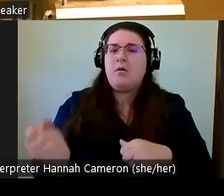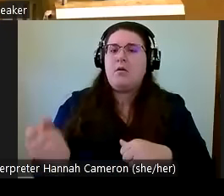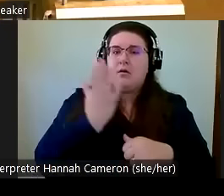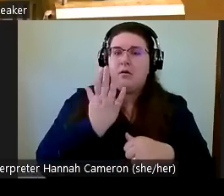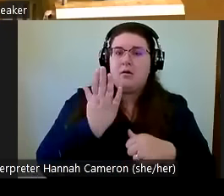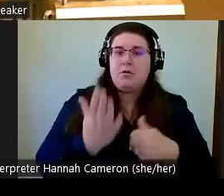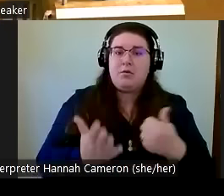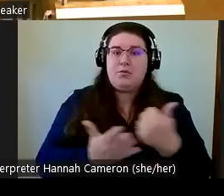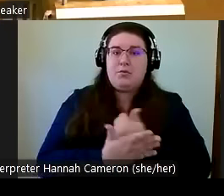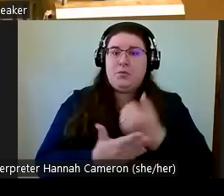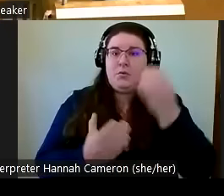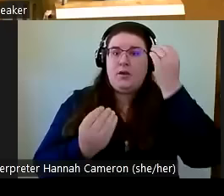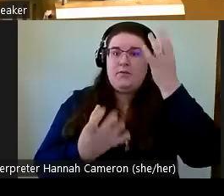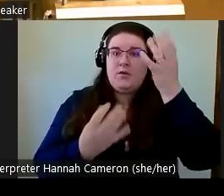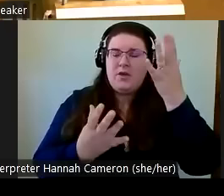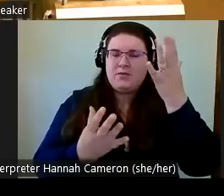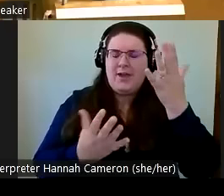So,